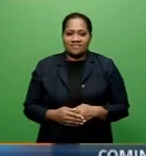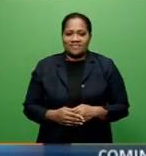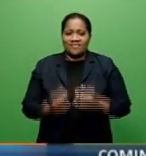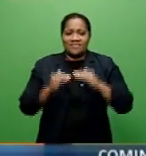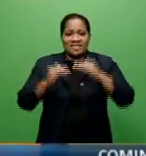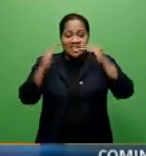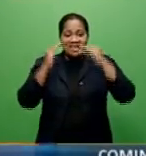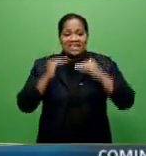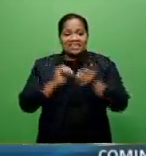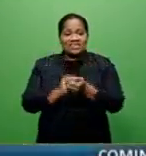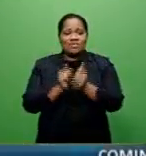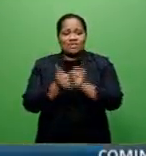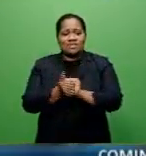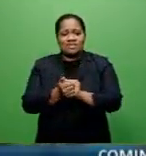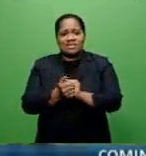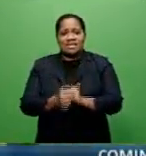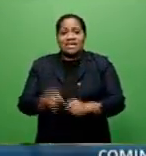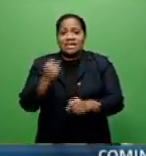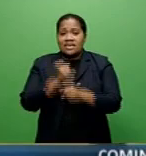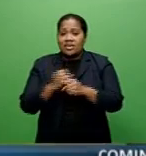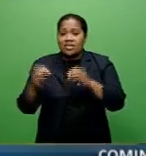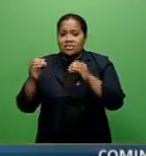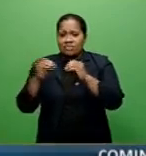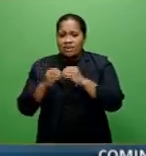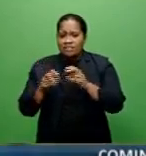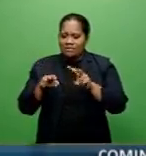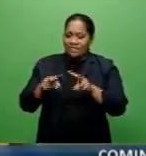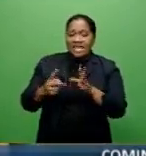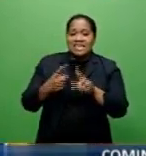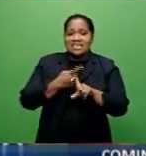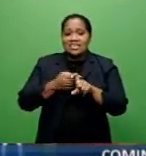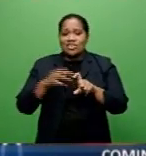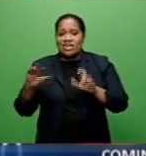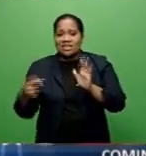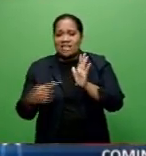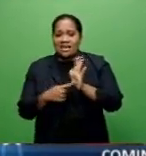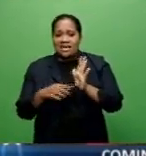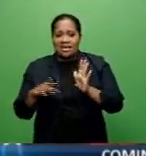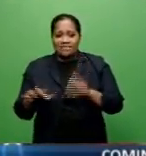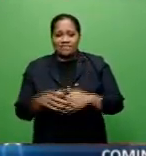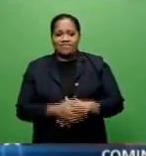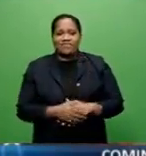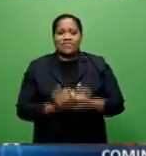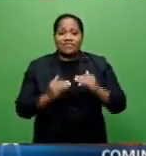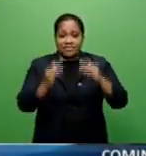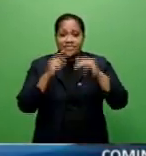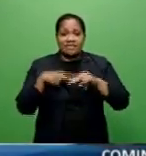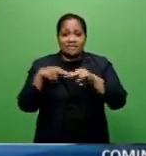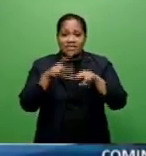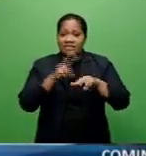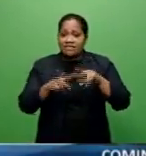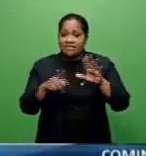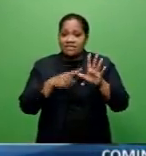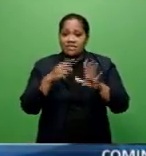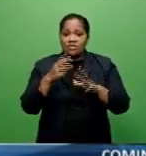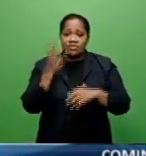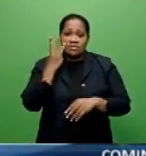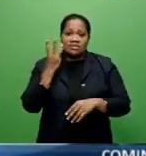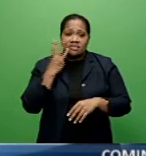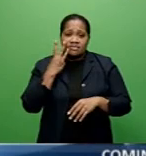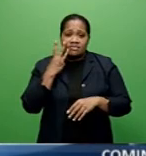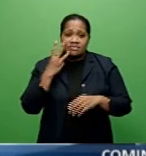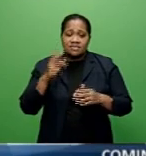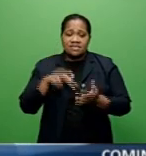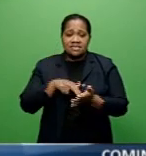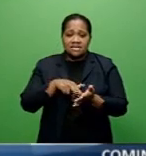Ahead in sports, Gareth Baber rates Kitione Talinga. And Fiji FA Women's Super League